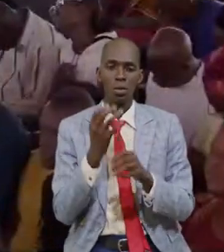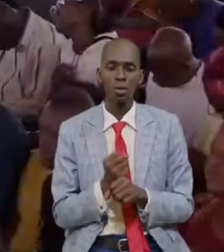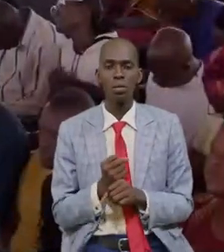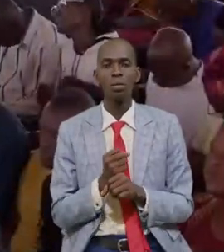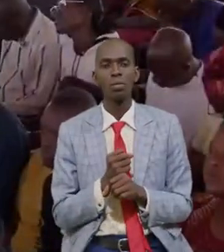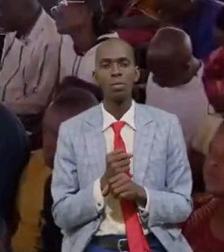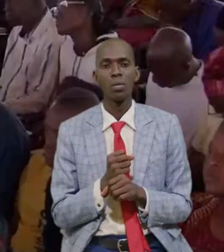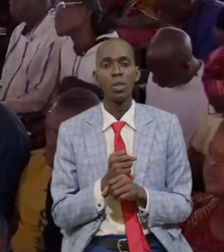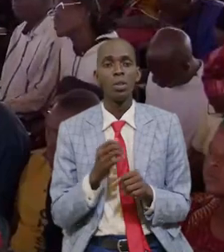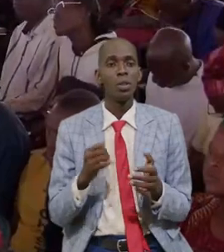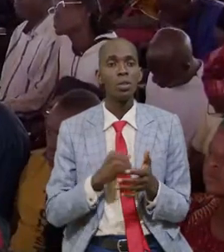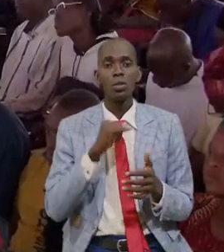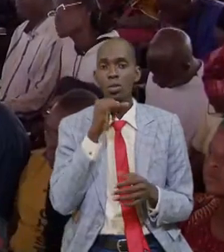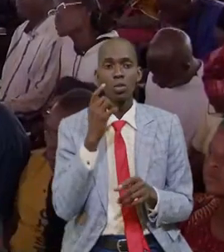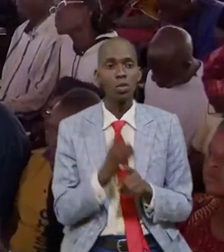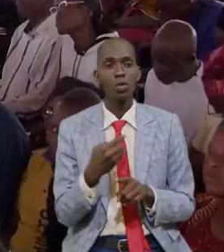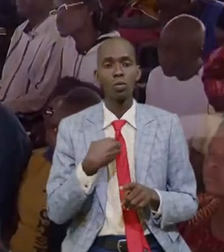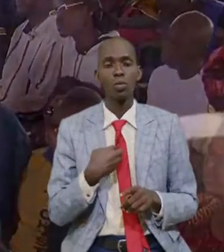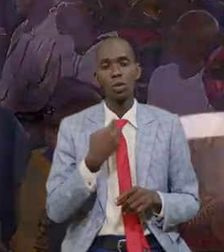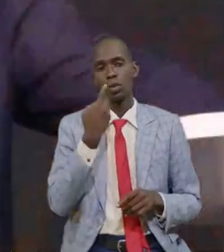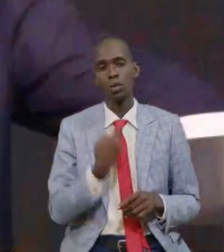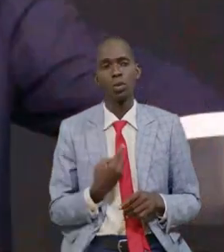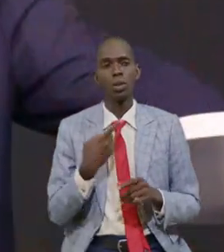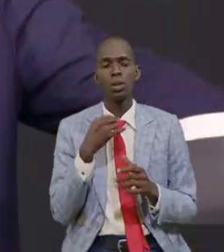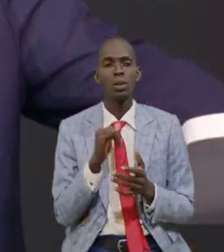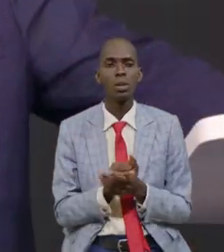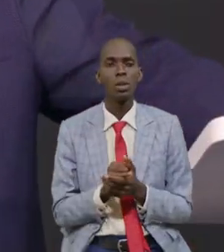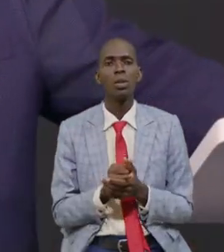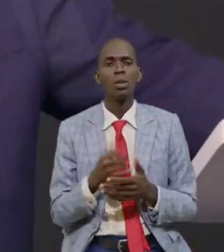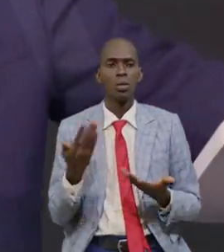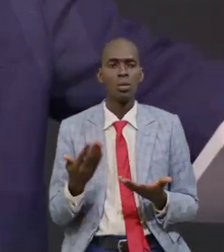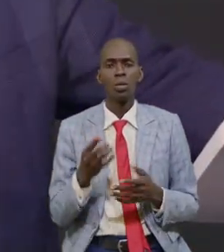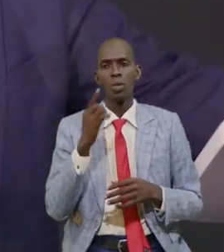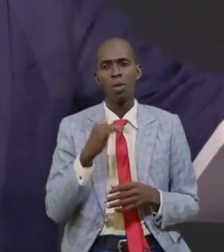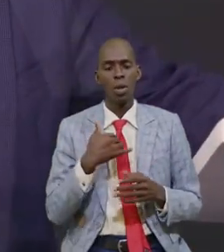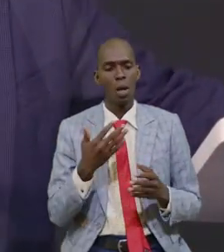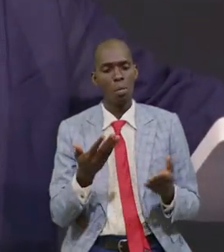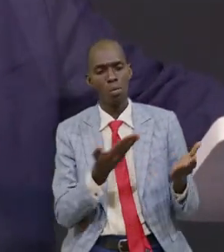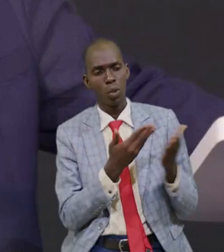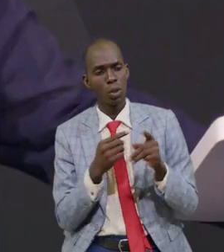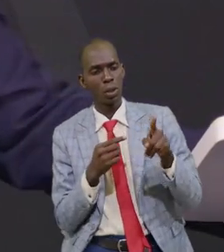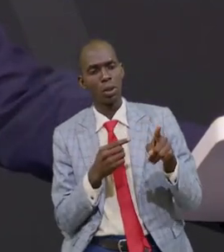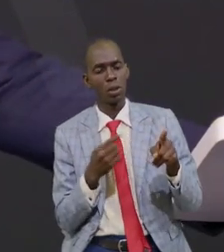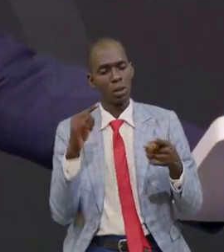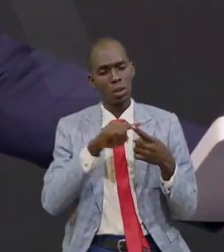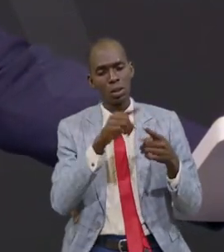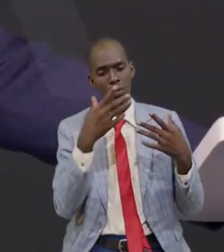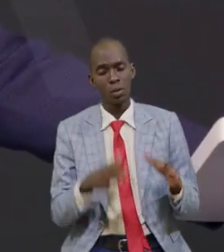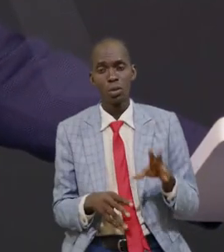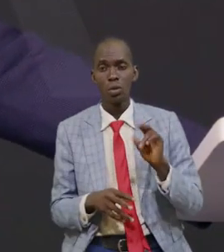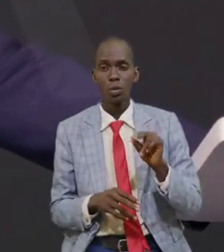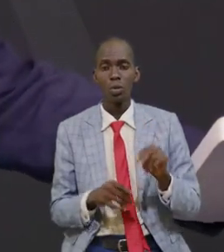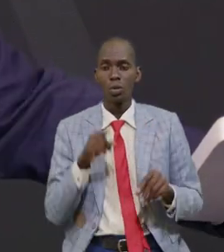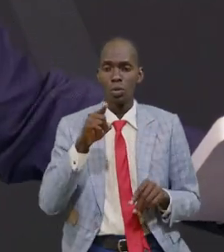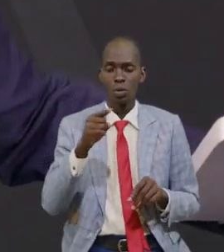It's not just me alone. They say, well, God has brought him until he comes. No, you and I. You and